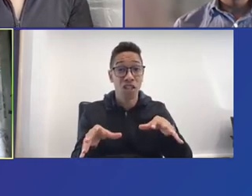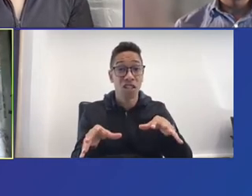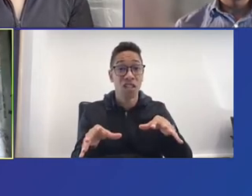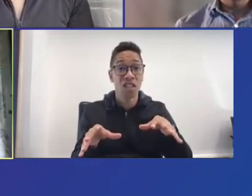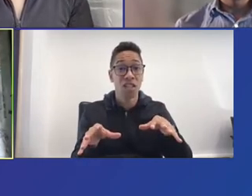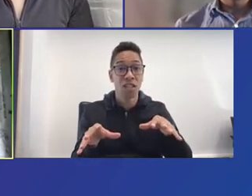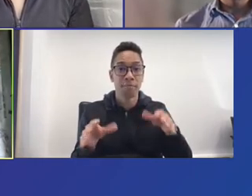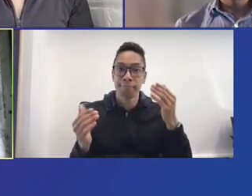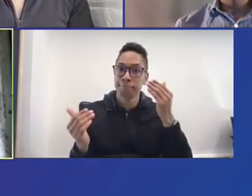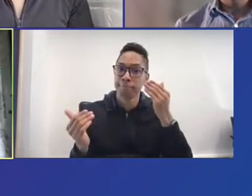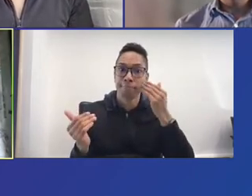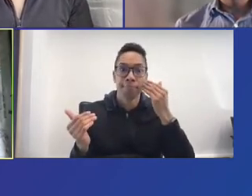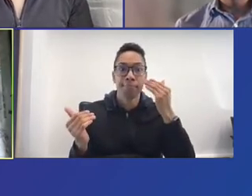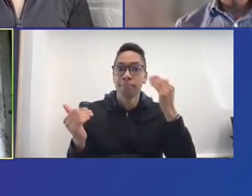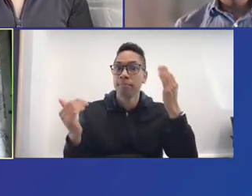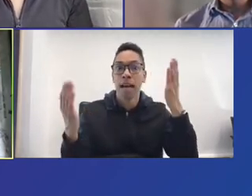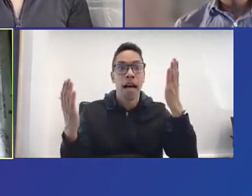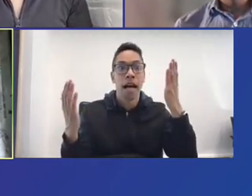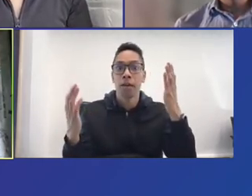I don't know.